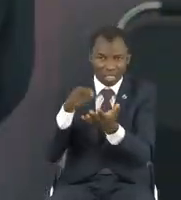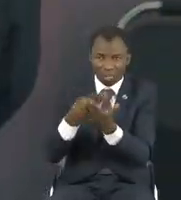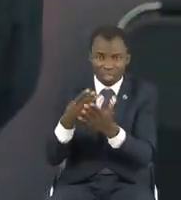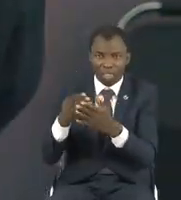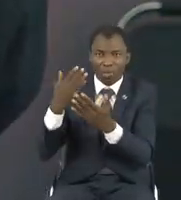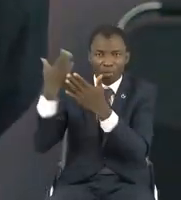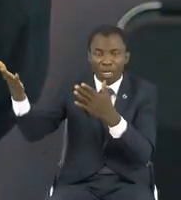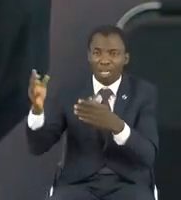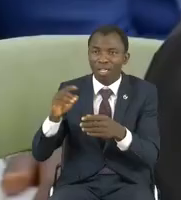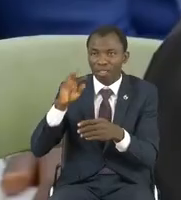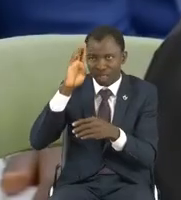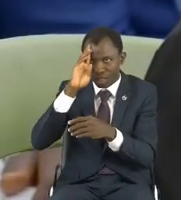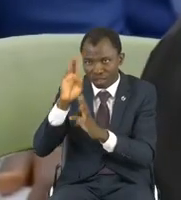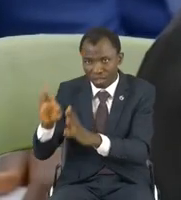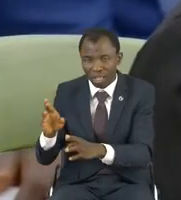Sir,